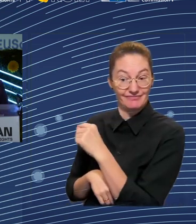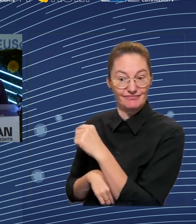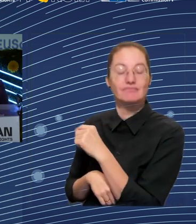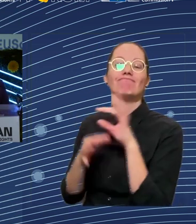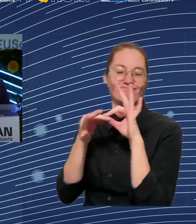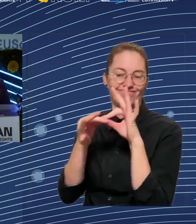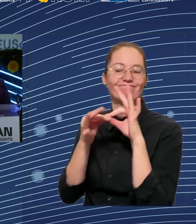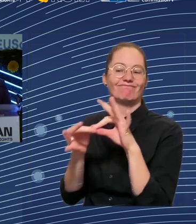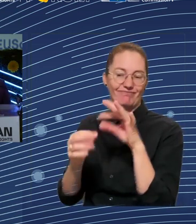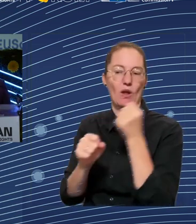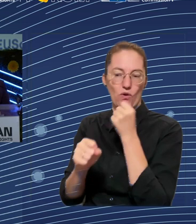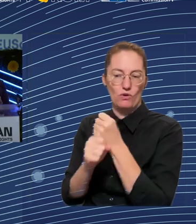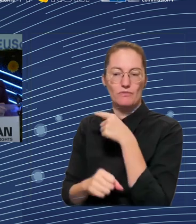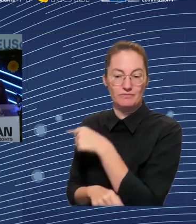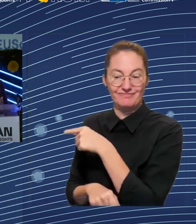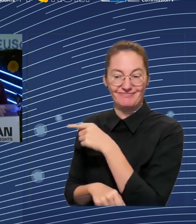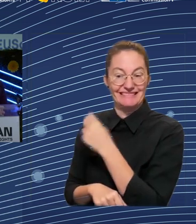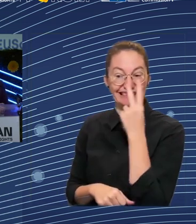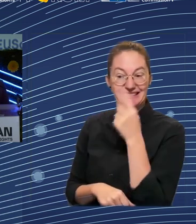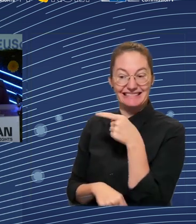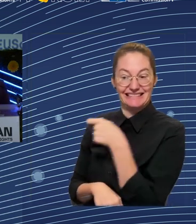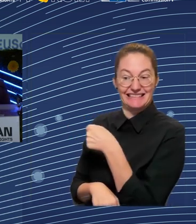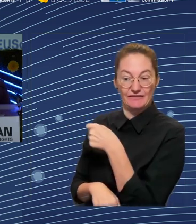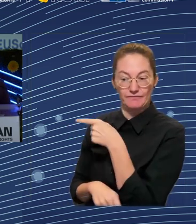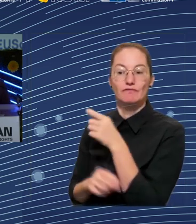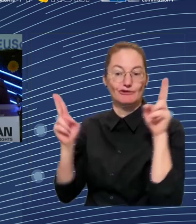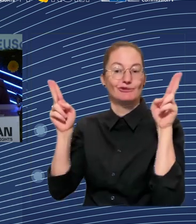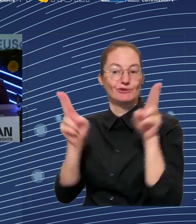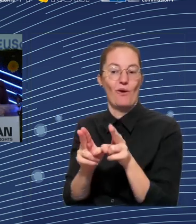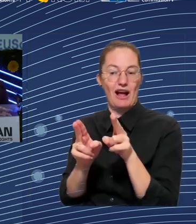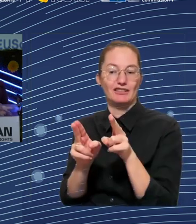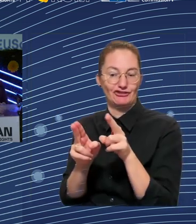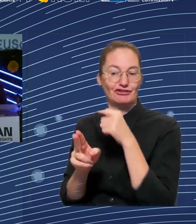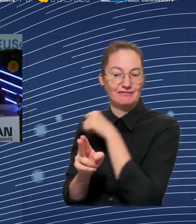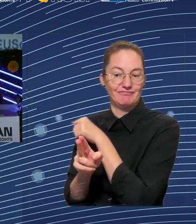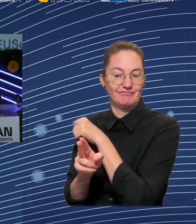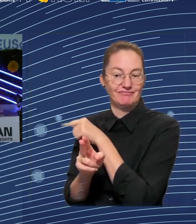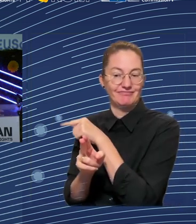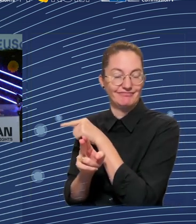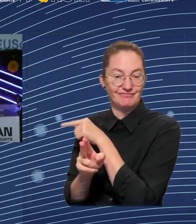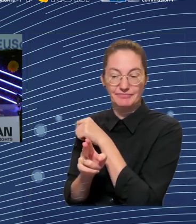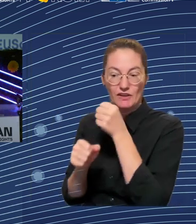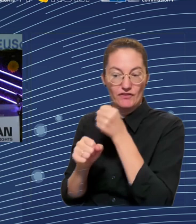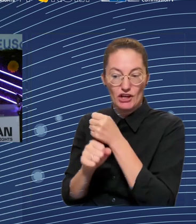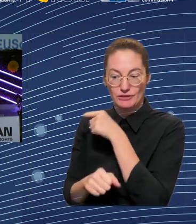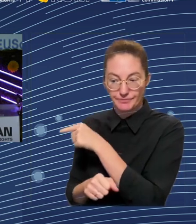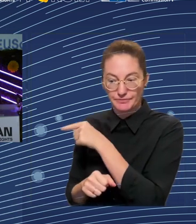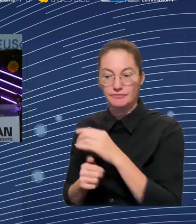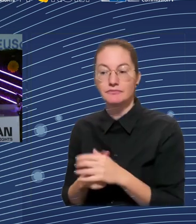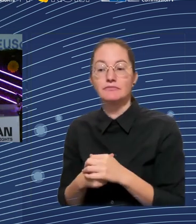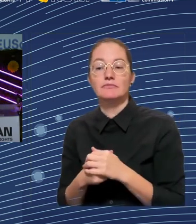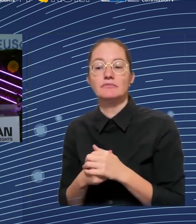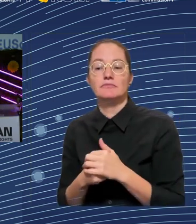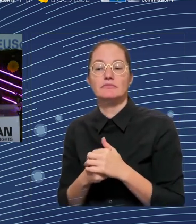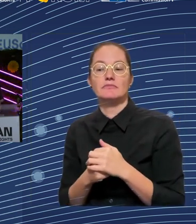health and safety risks were reported for workers in the human health and care sectors, as well as transport professionals.